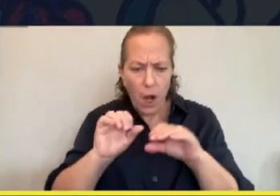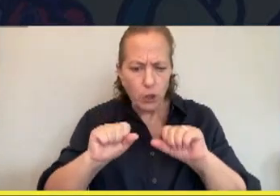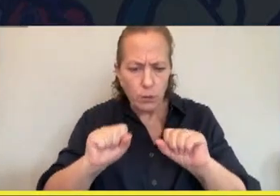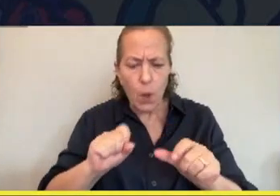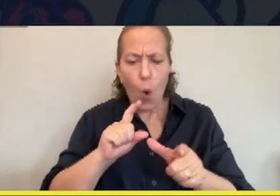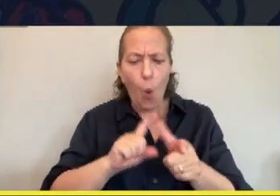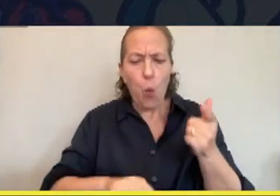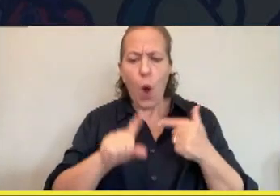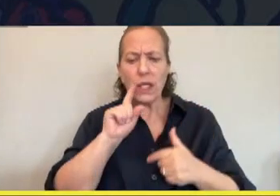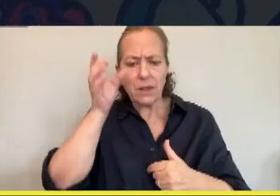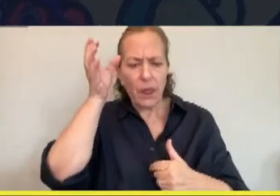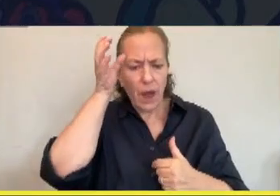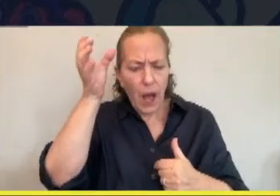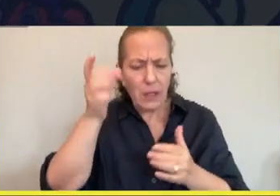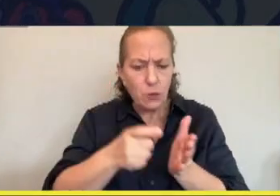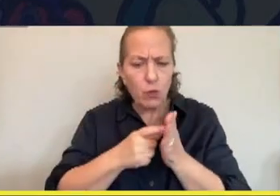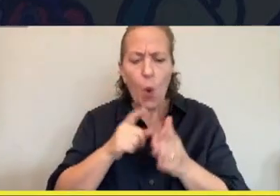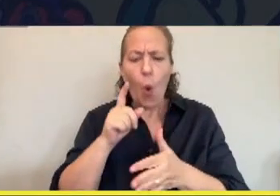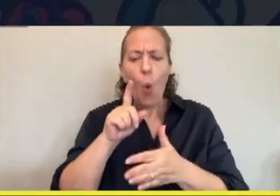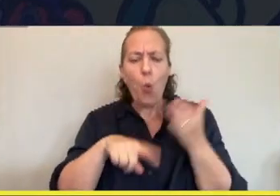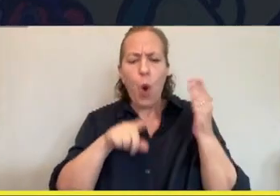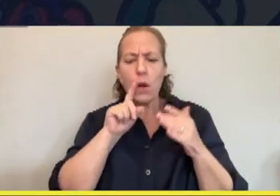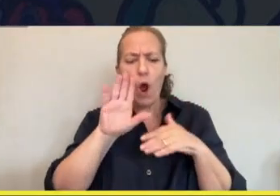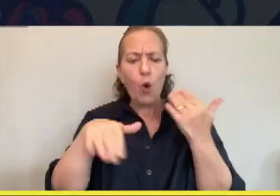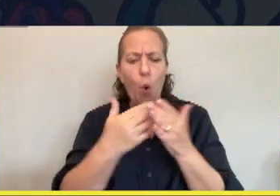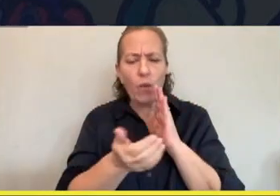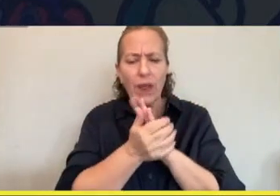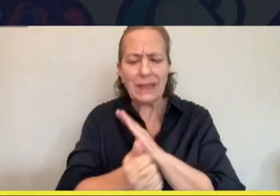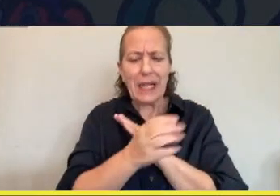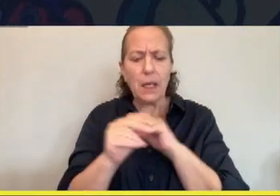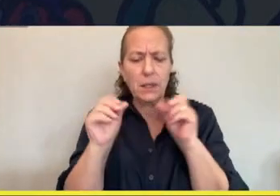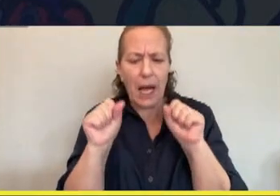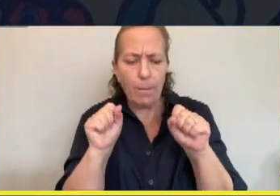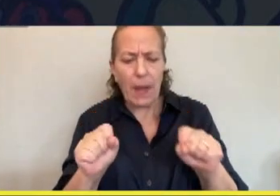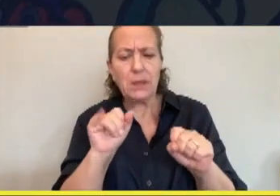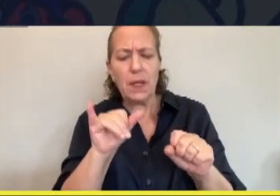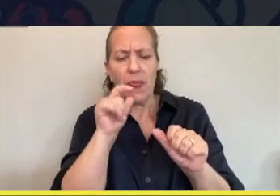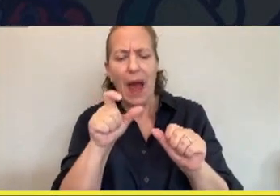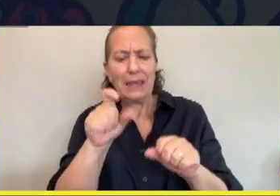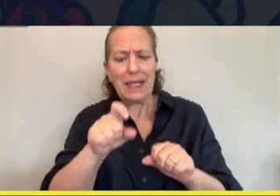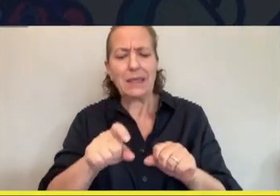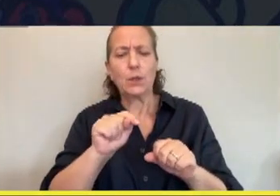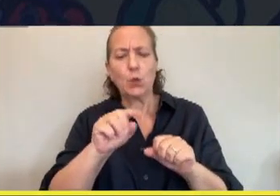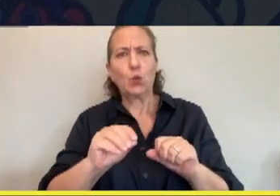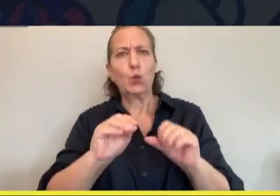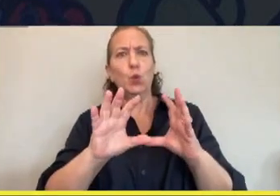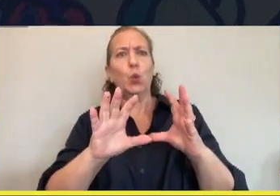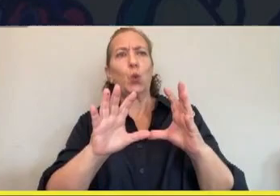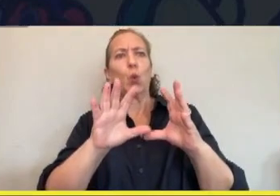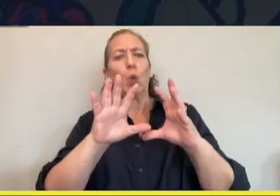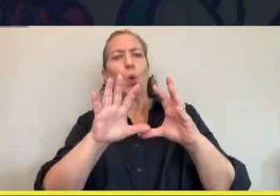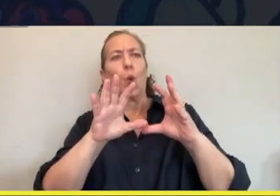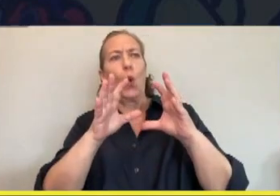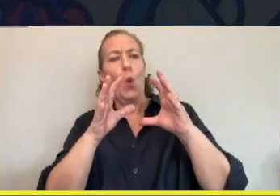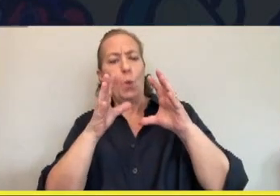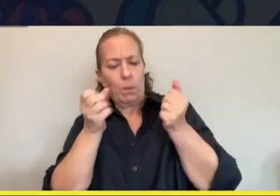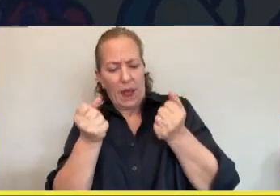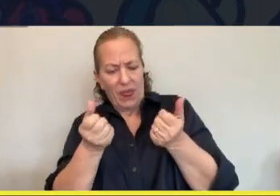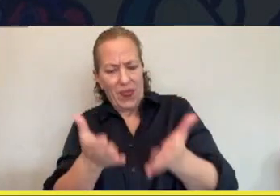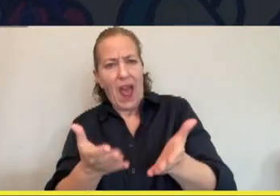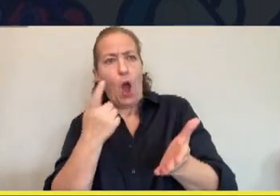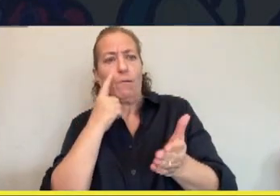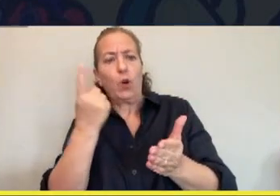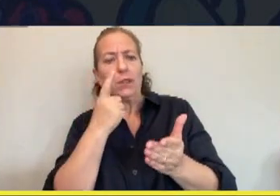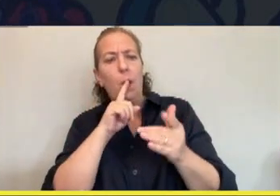of skills and abilities that need to be at play for somebody to get access to a